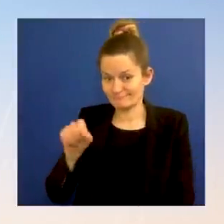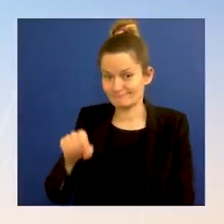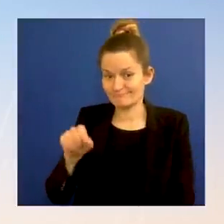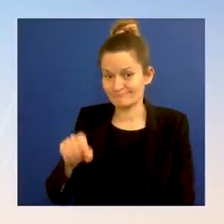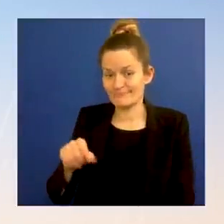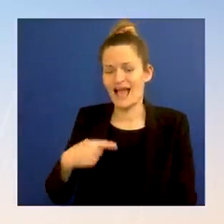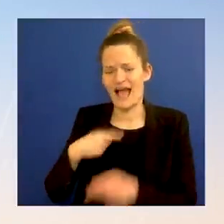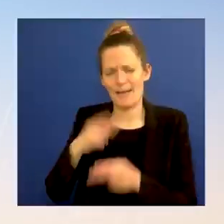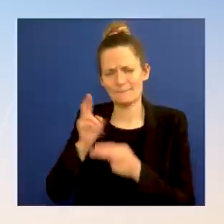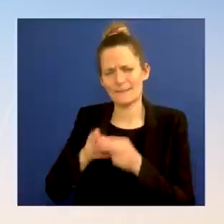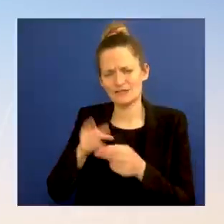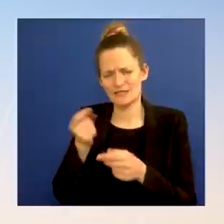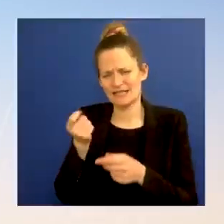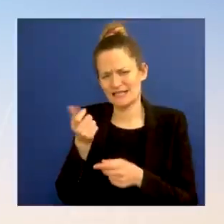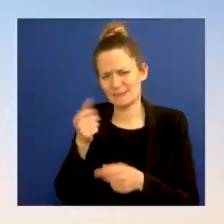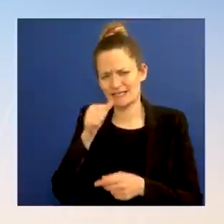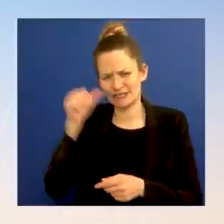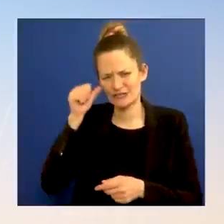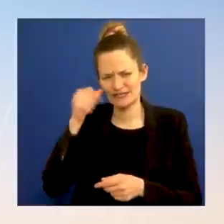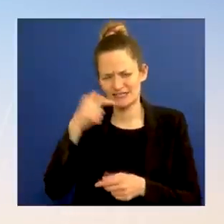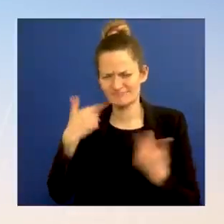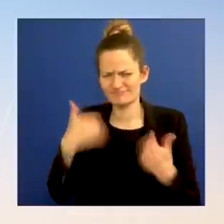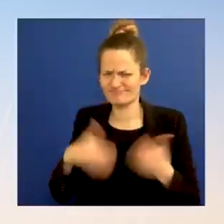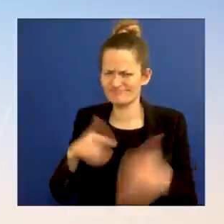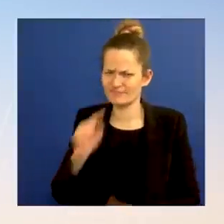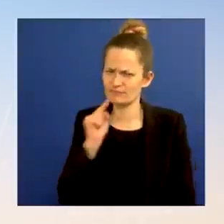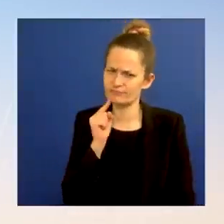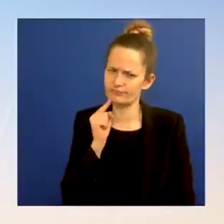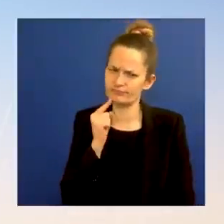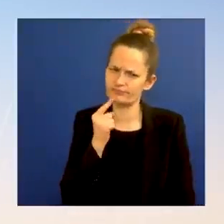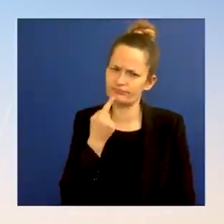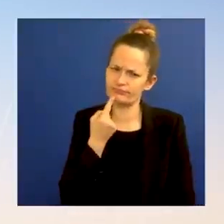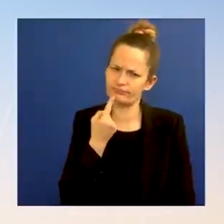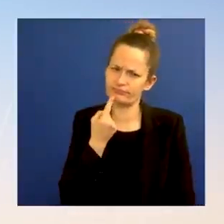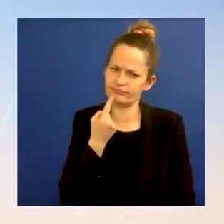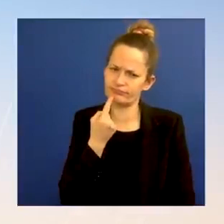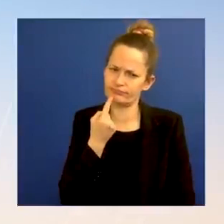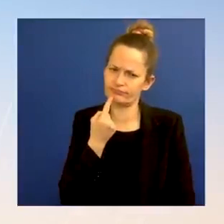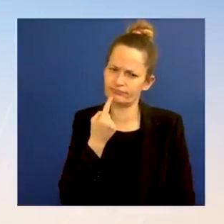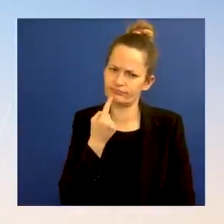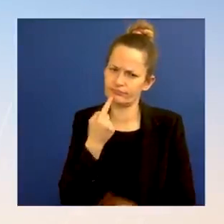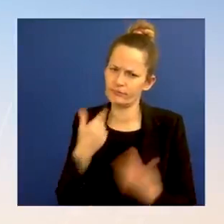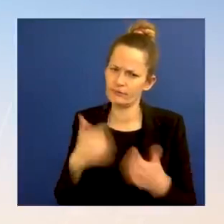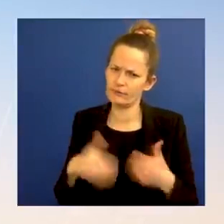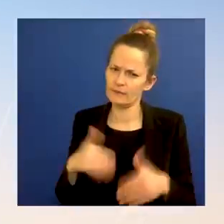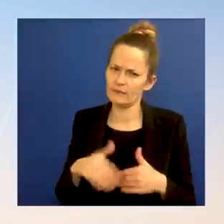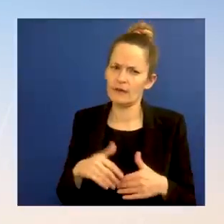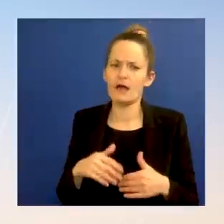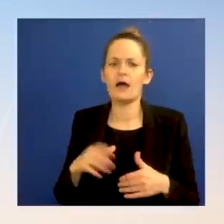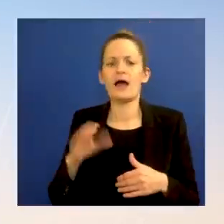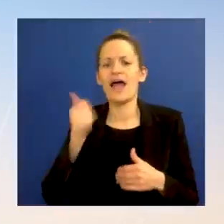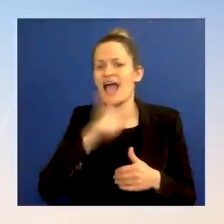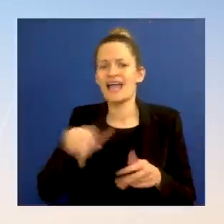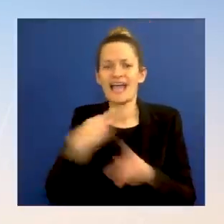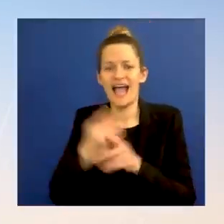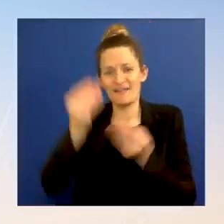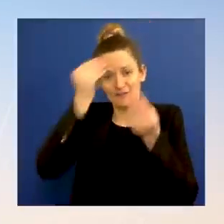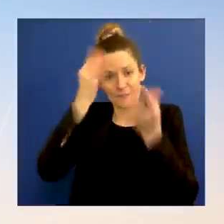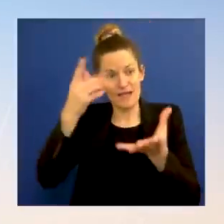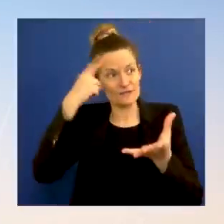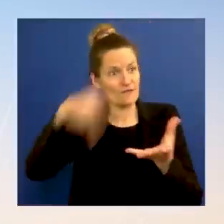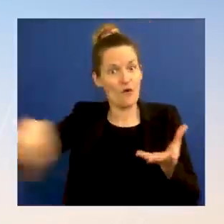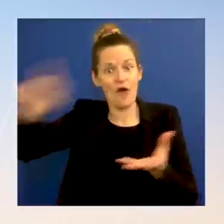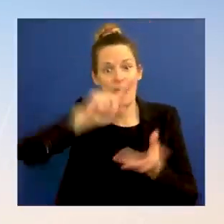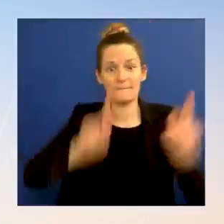steps they have taken to crack down on any form of information being shared with the Republic. Certainly Facebook is a part of that. They've